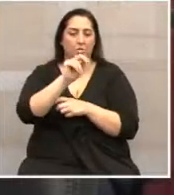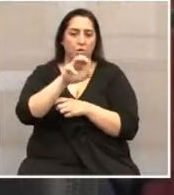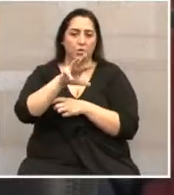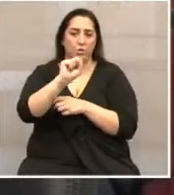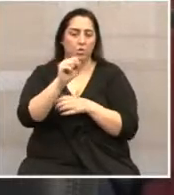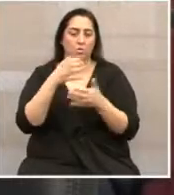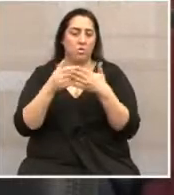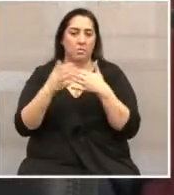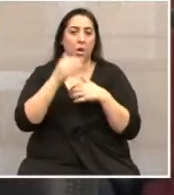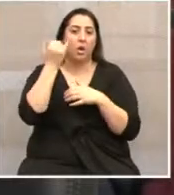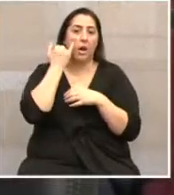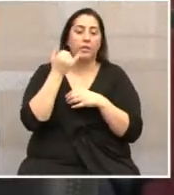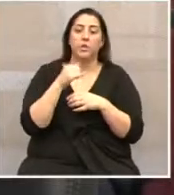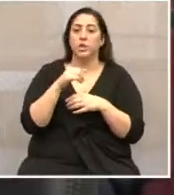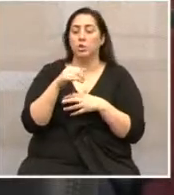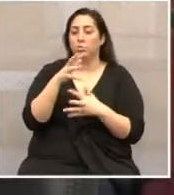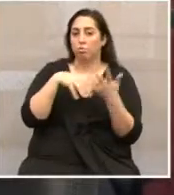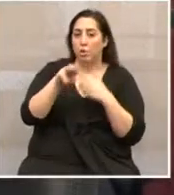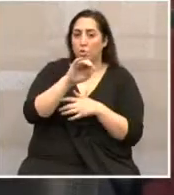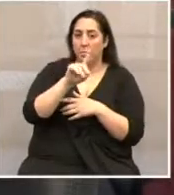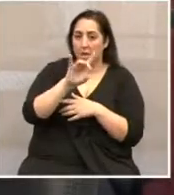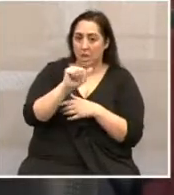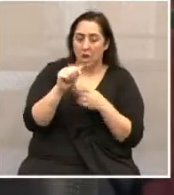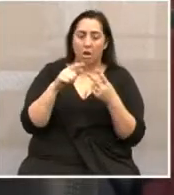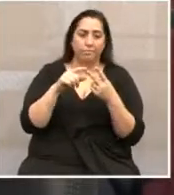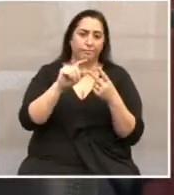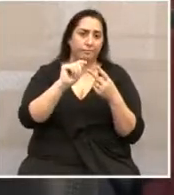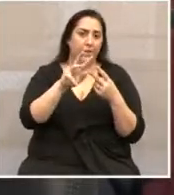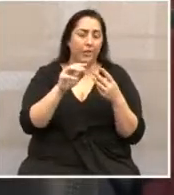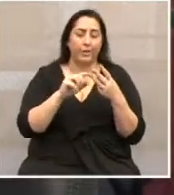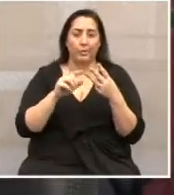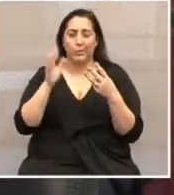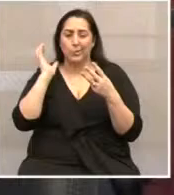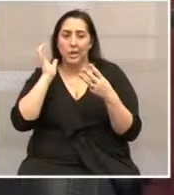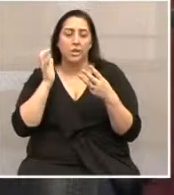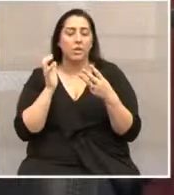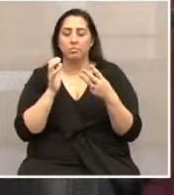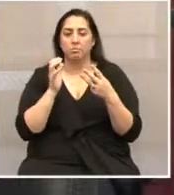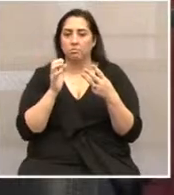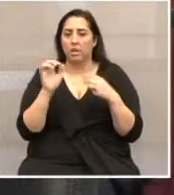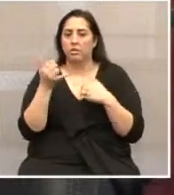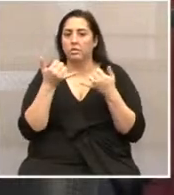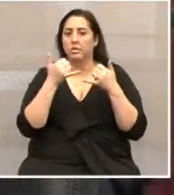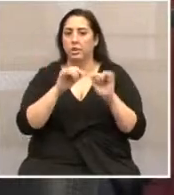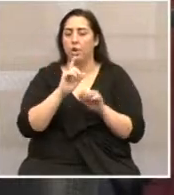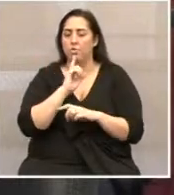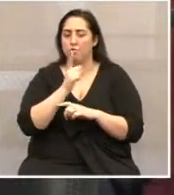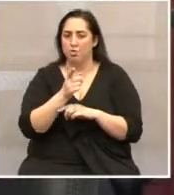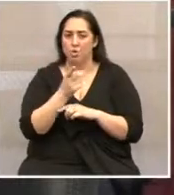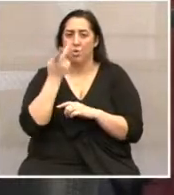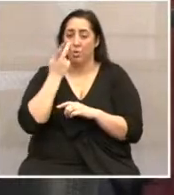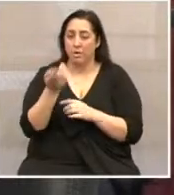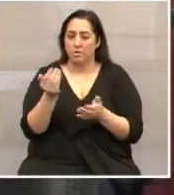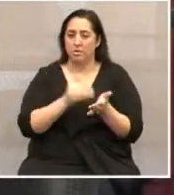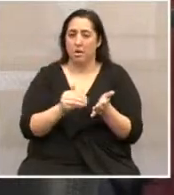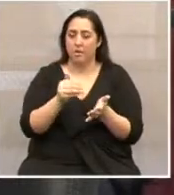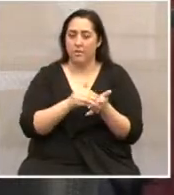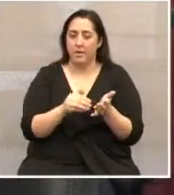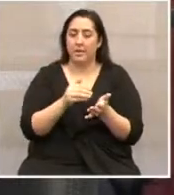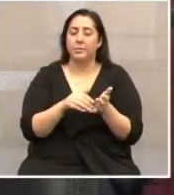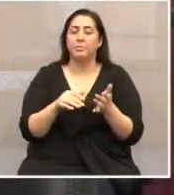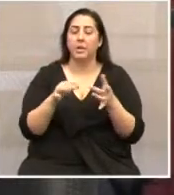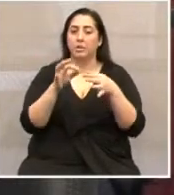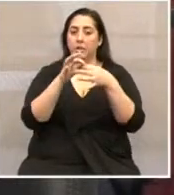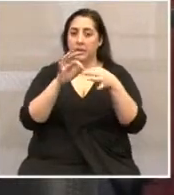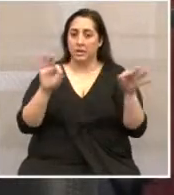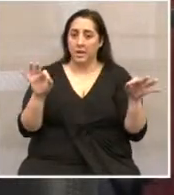on the radio and the television, I think we see the same thing to be true. where statements that